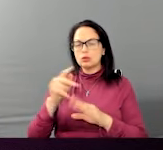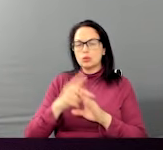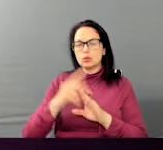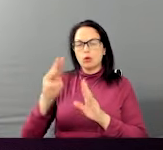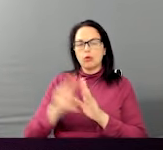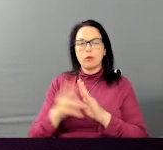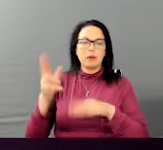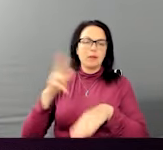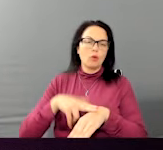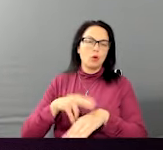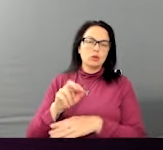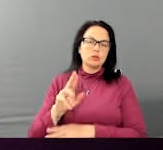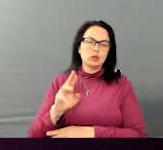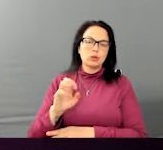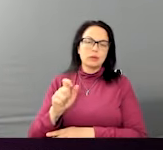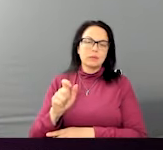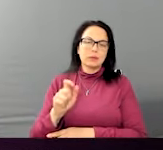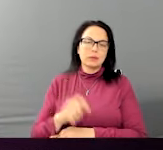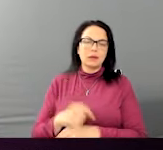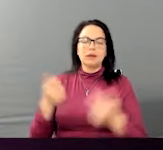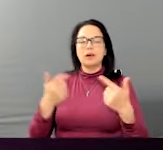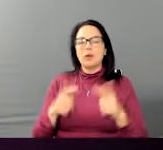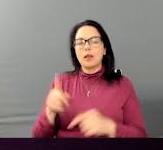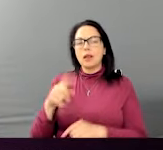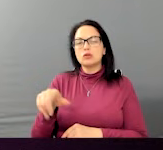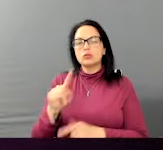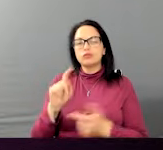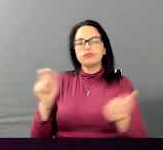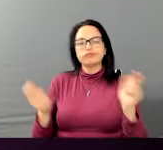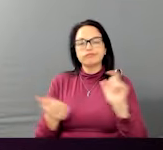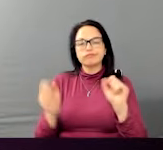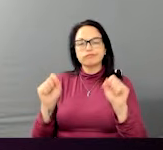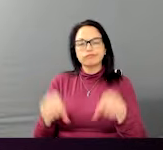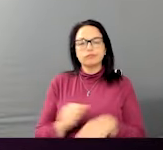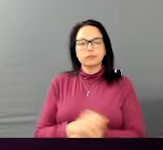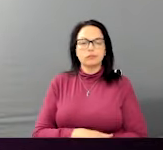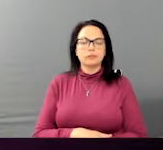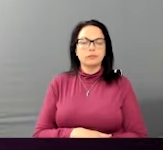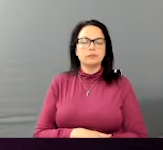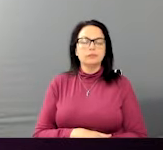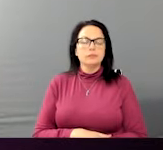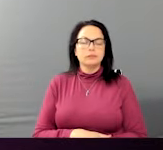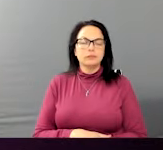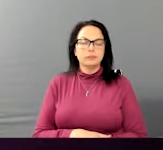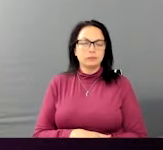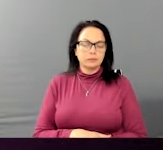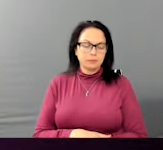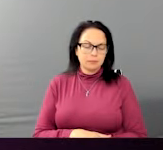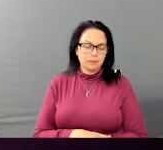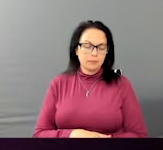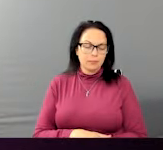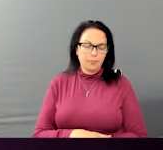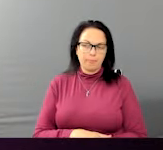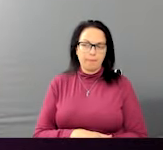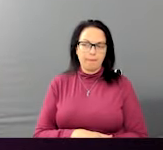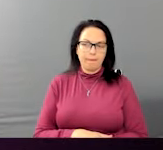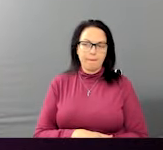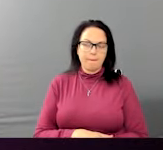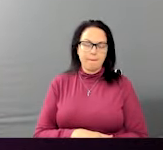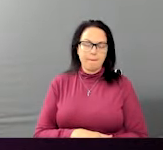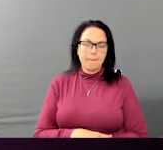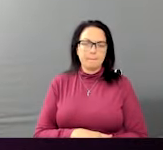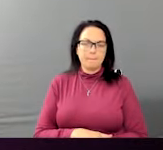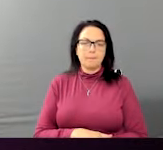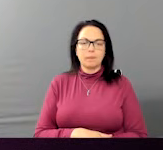Remix, which allows you to adapt to change. So, a couple of the things that Remix